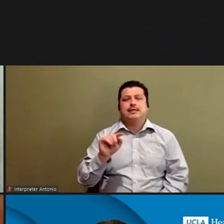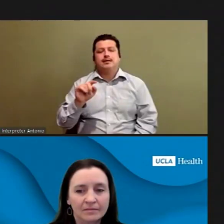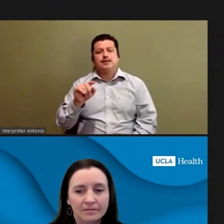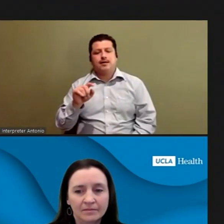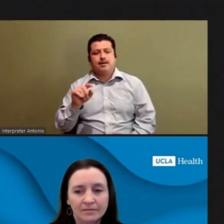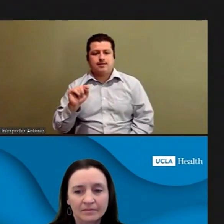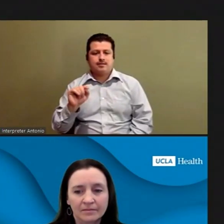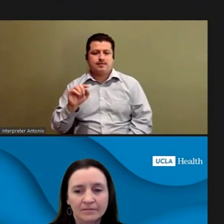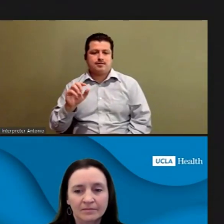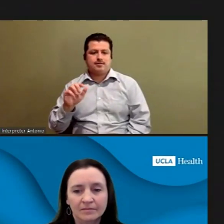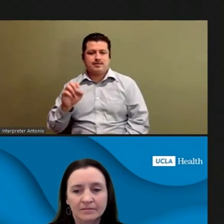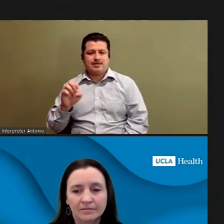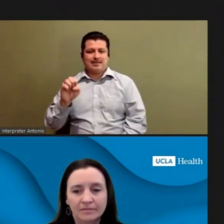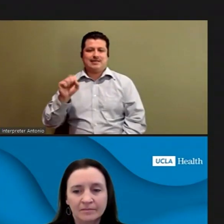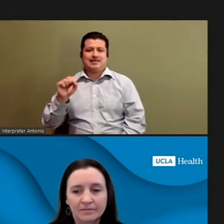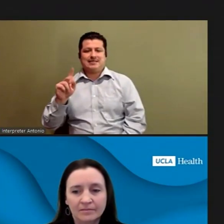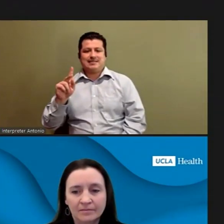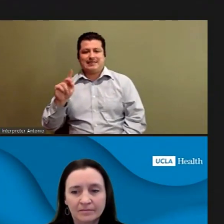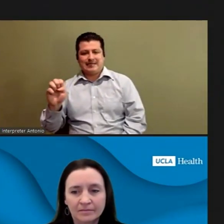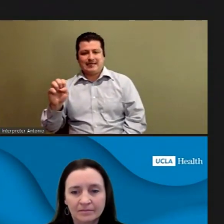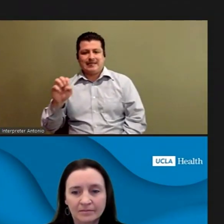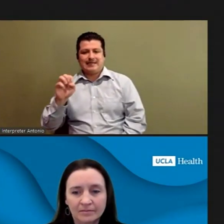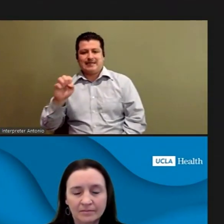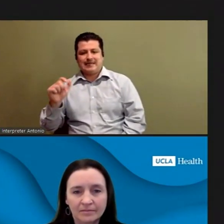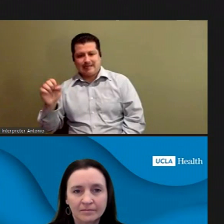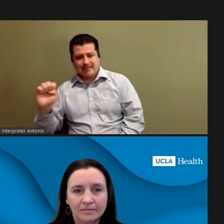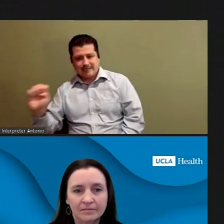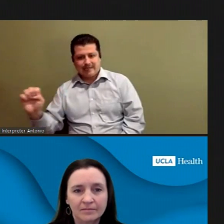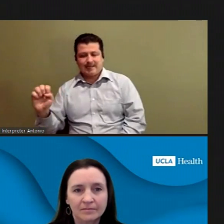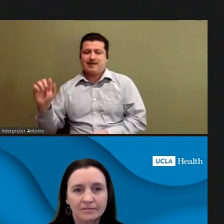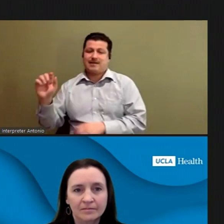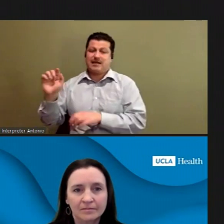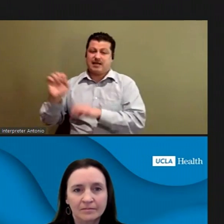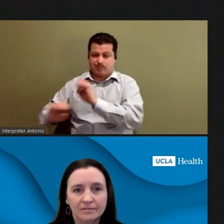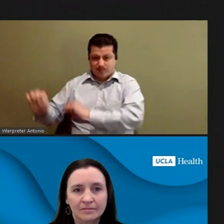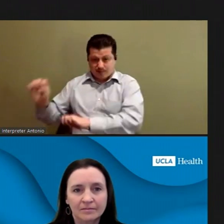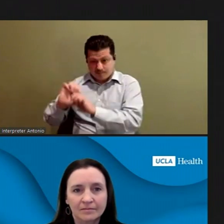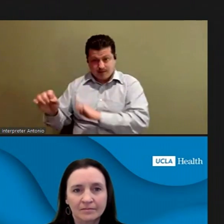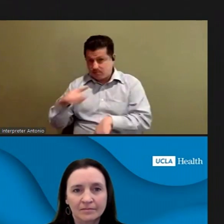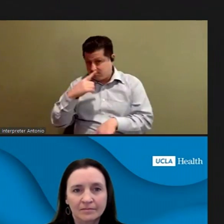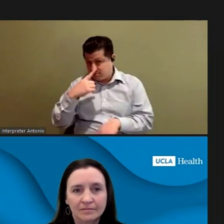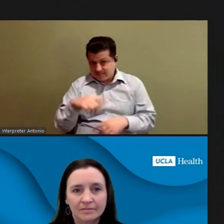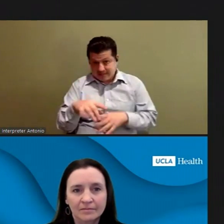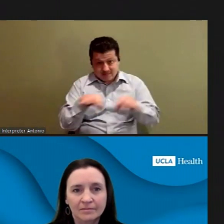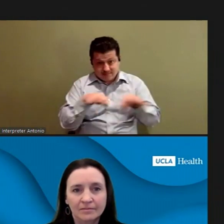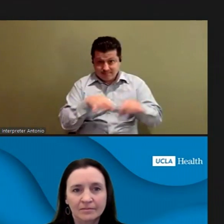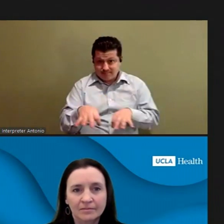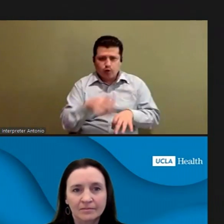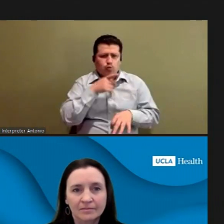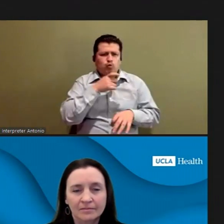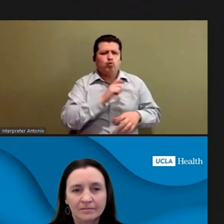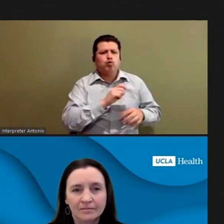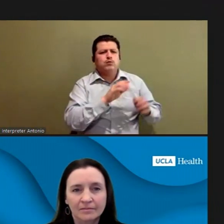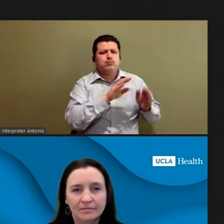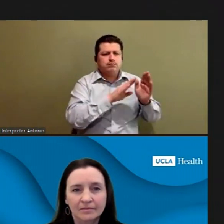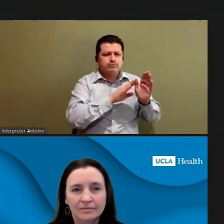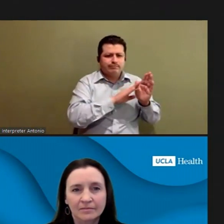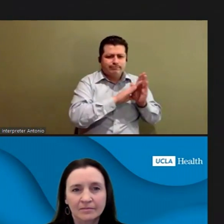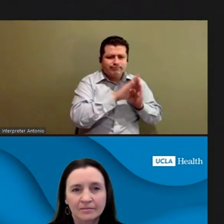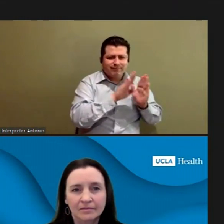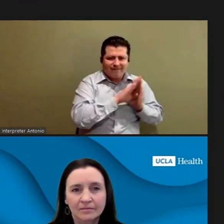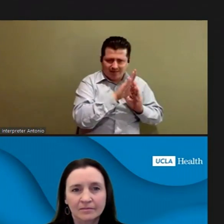like the dynamics of the panel that created the Moderna shot or anything like that? So the lead